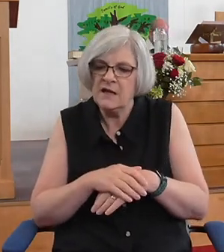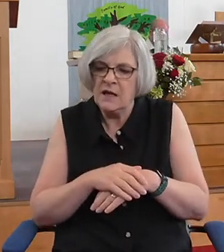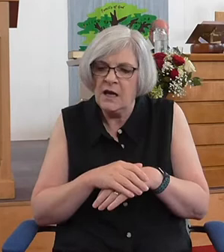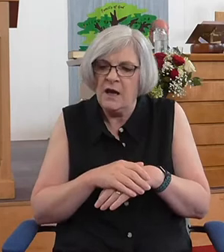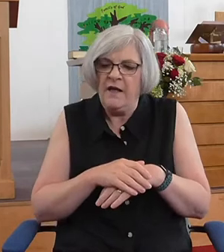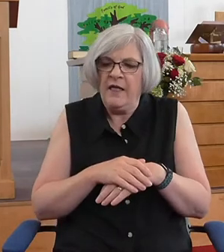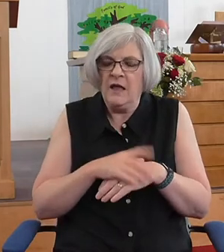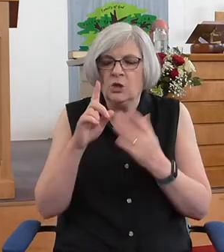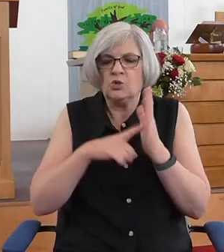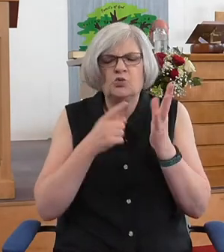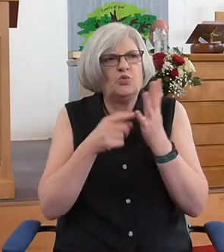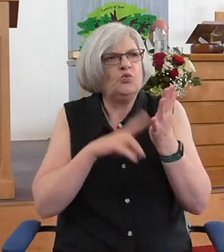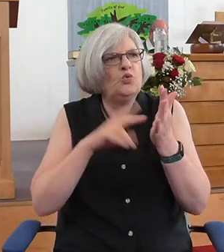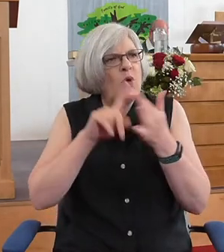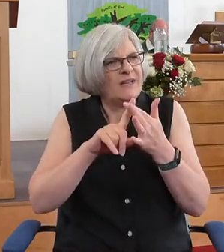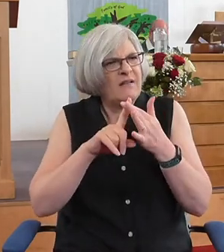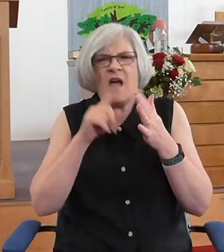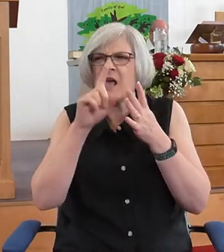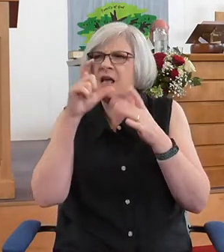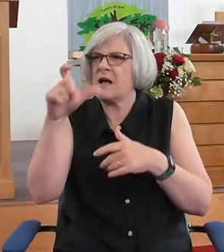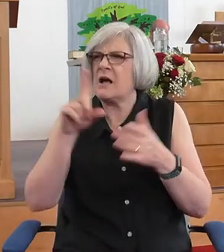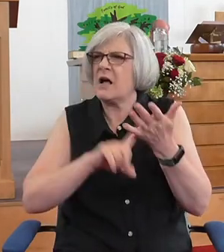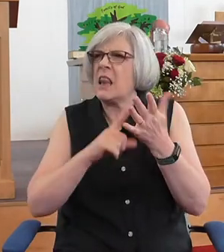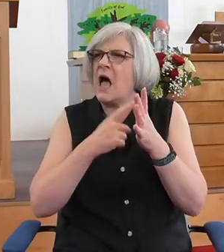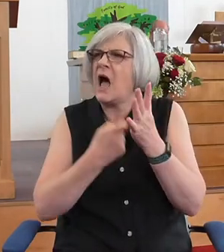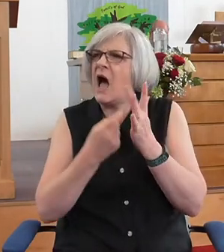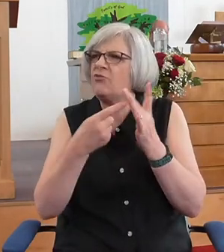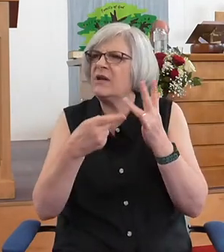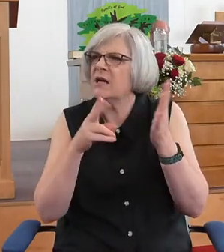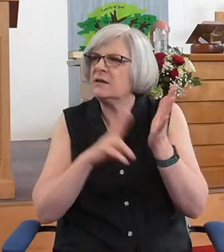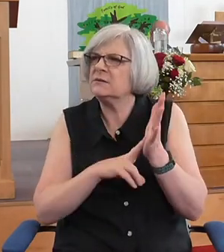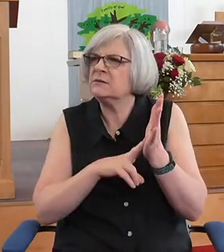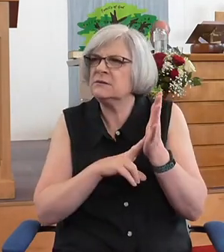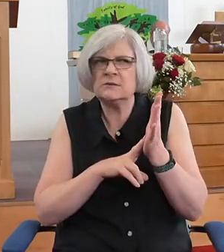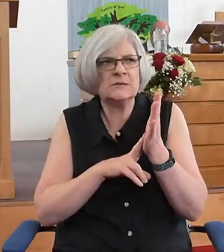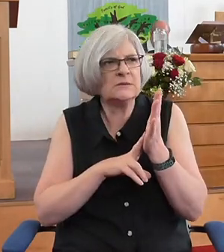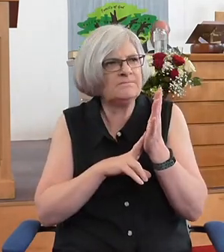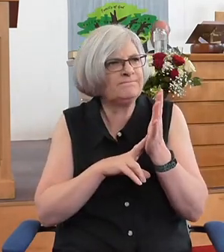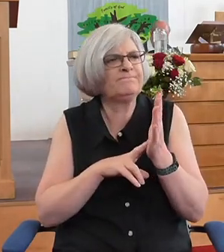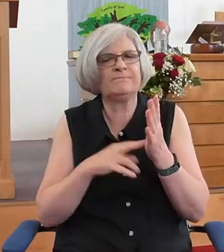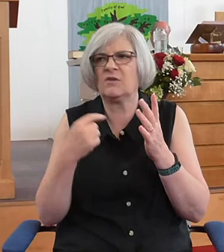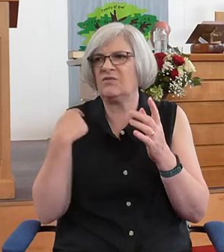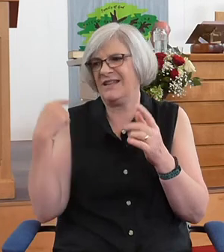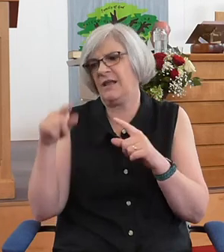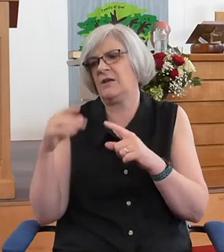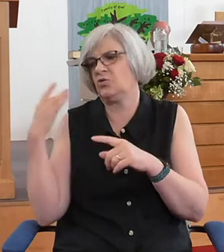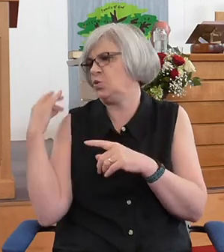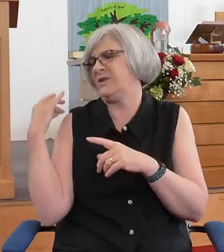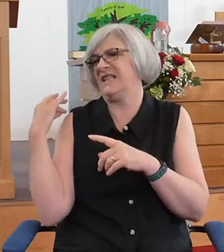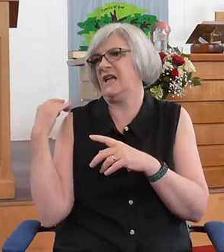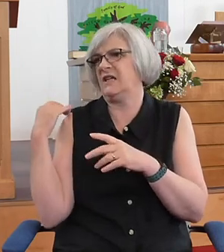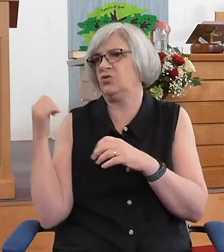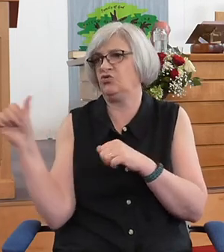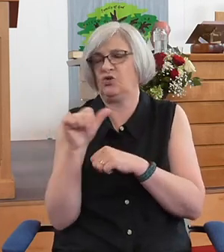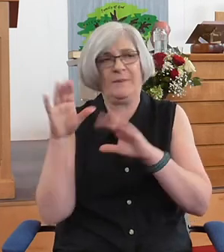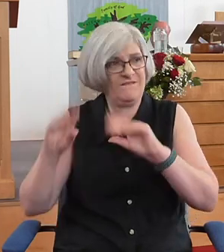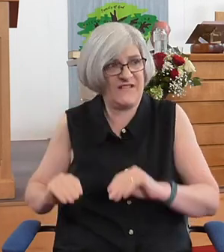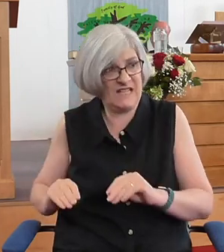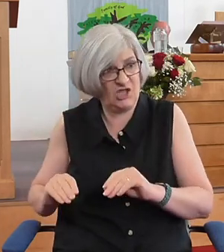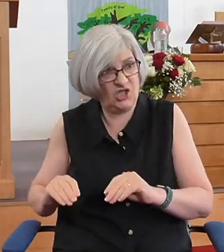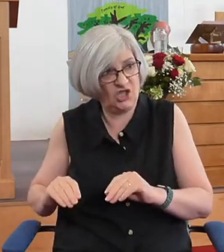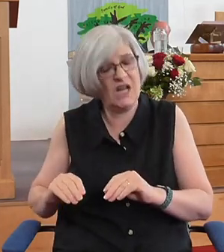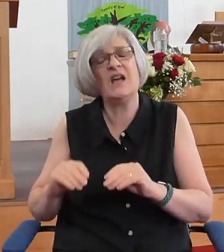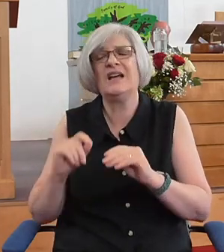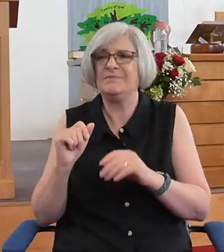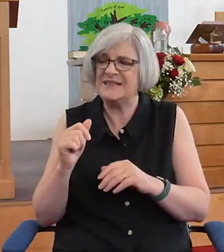was actually last Tuesday, but there has been very few contributions sent in so far, or there hadn't been by Friday. I think there might be one